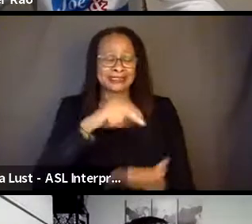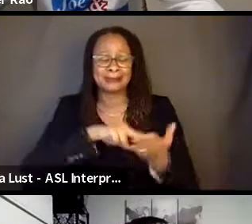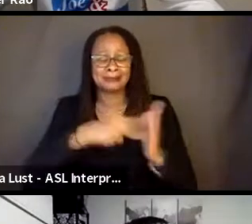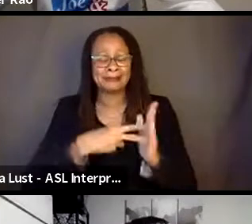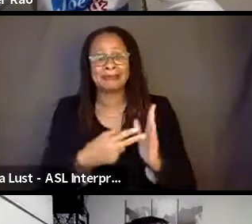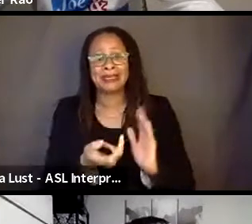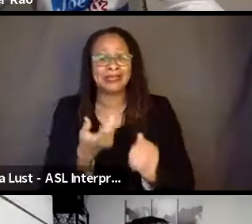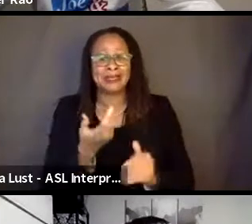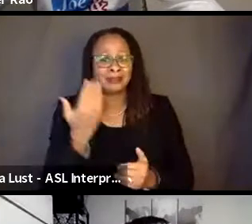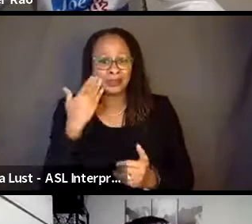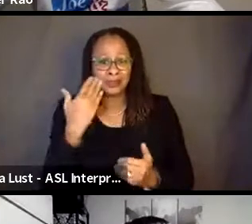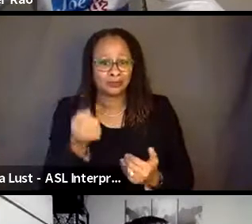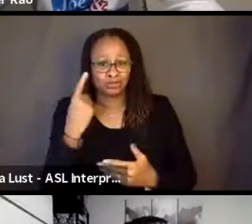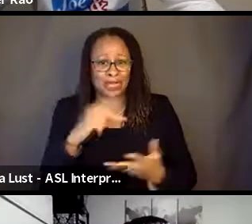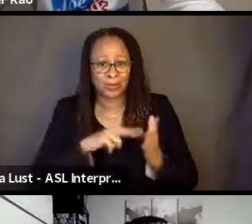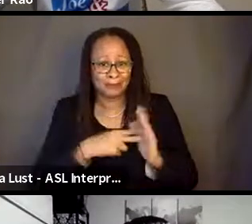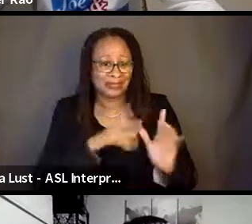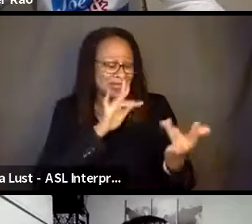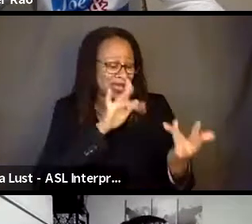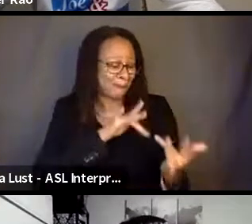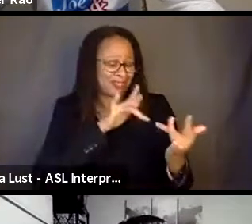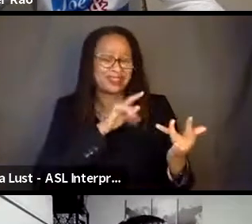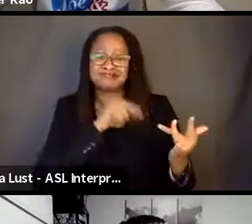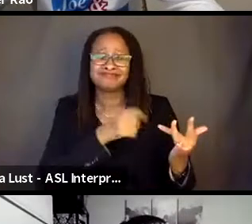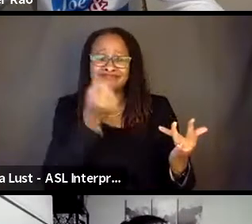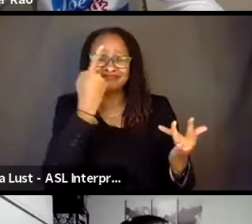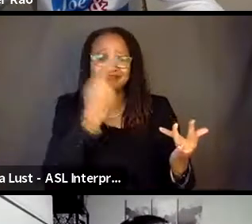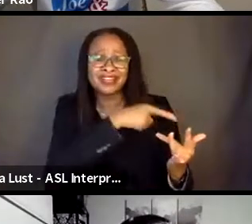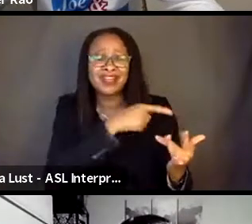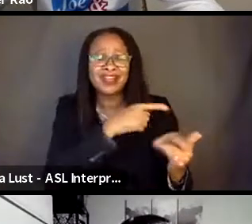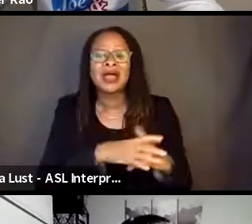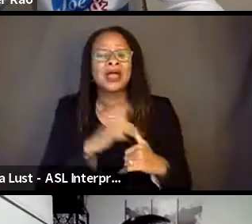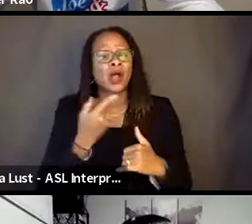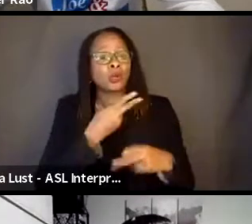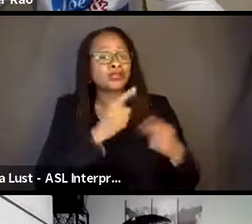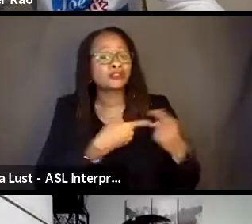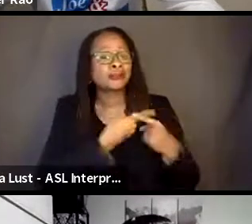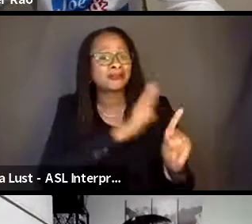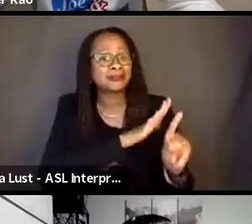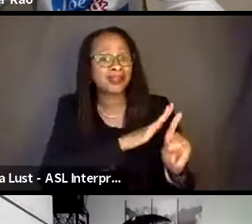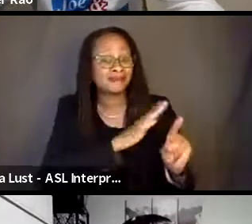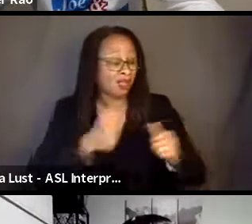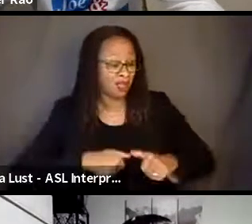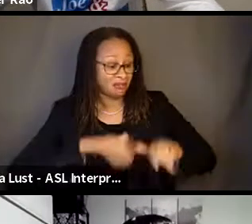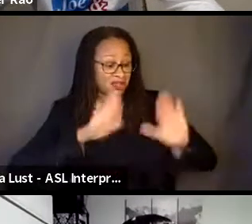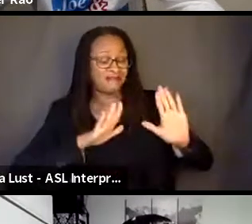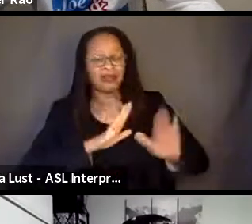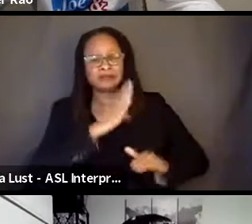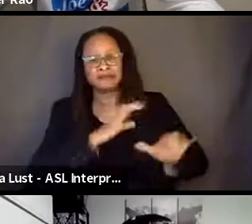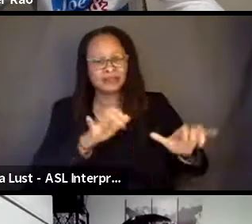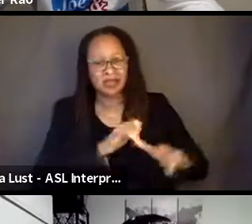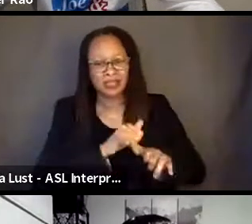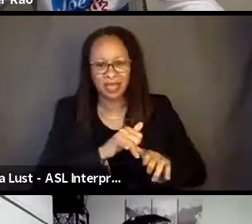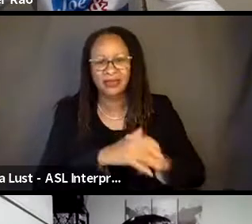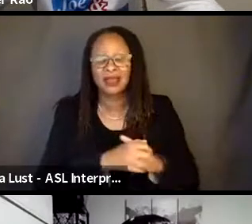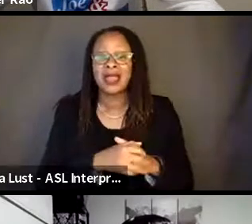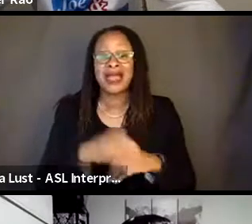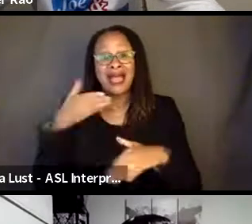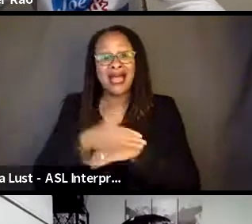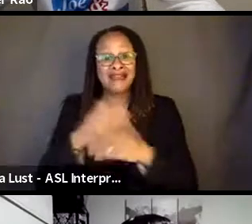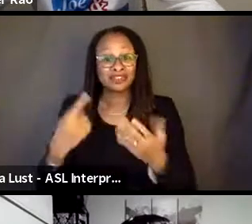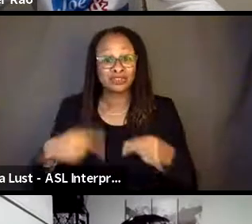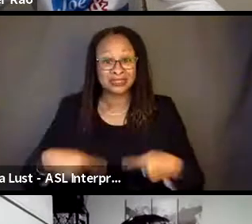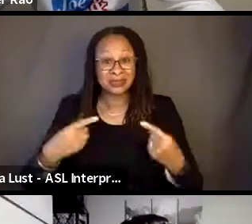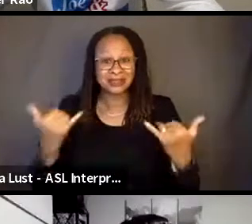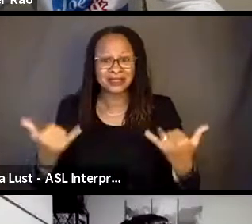empathy or sacrifice. He only cares about himself. So after this debate, let's put our heads back down and work as hard as